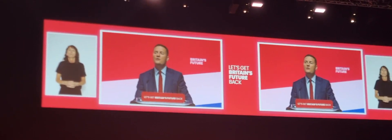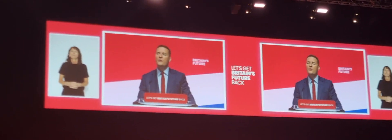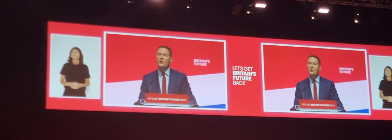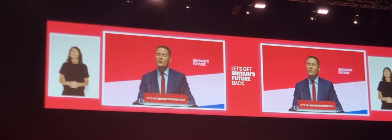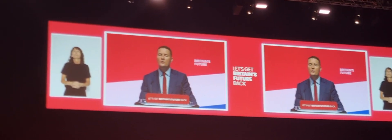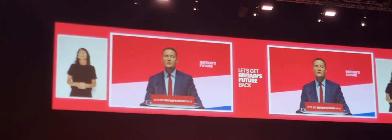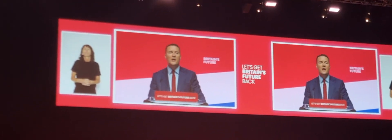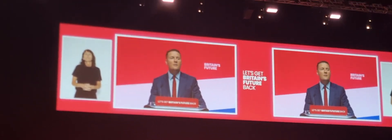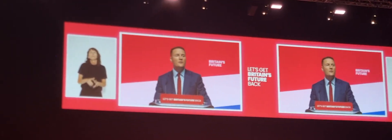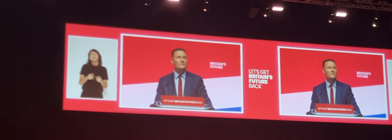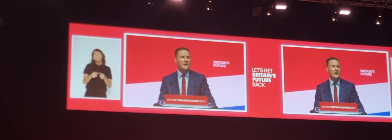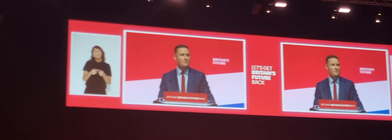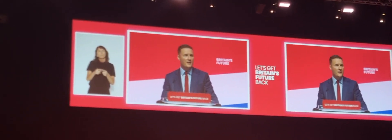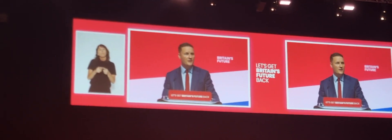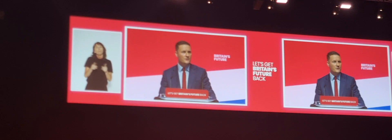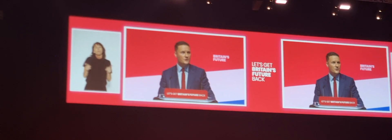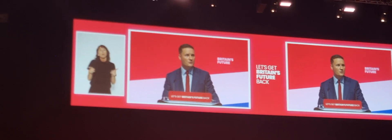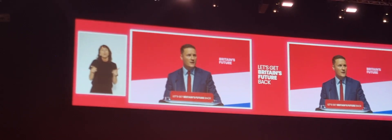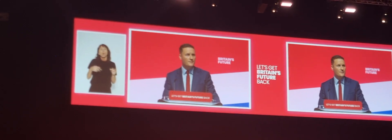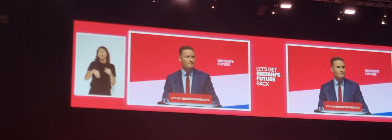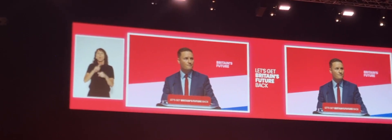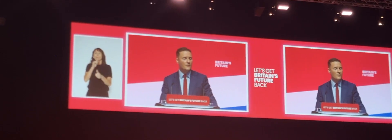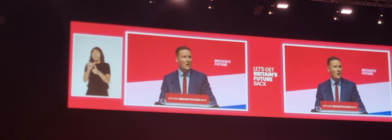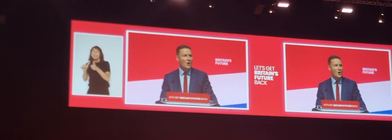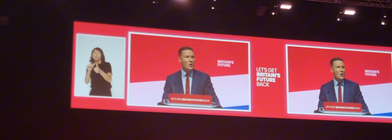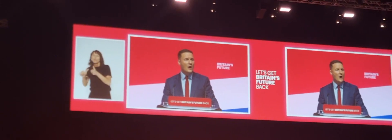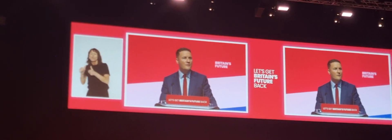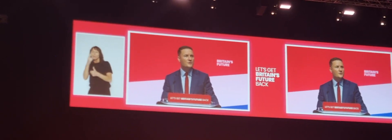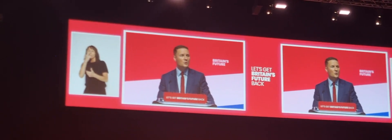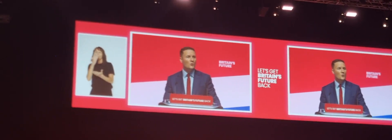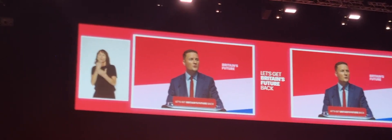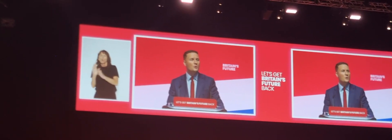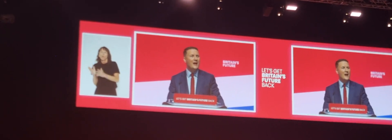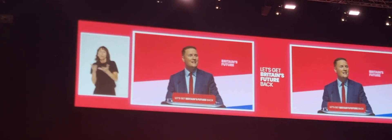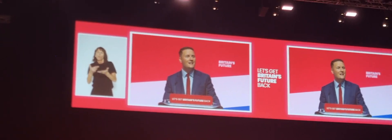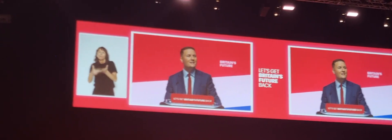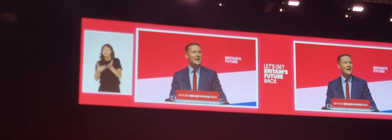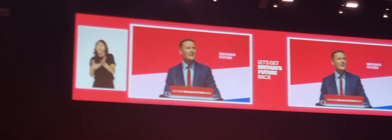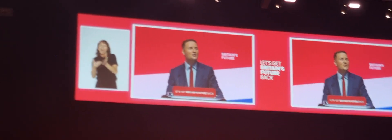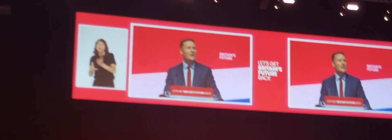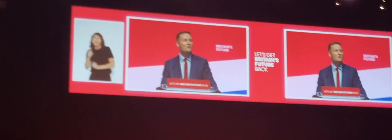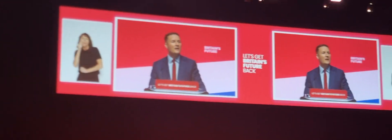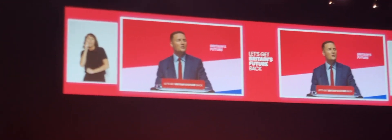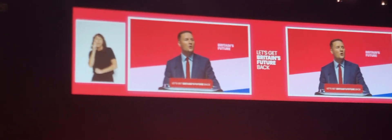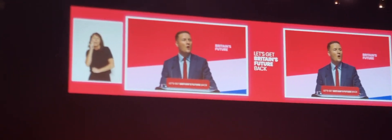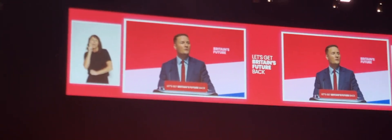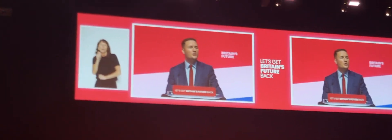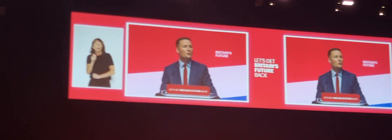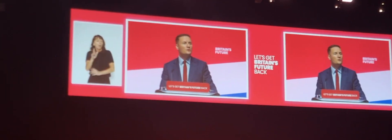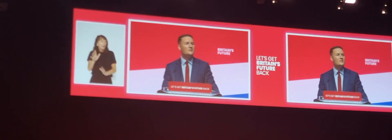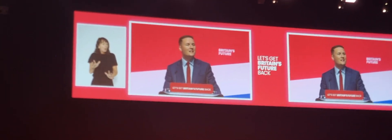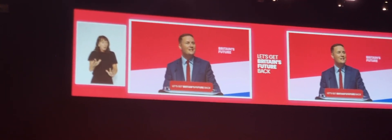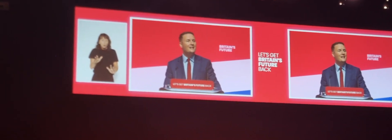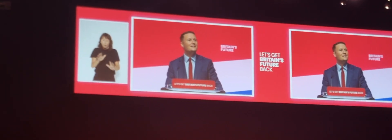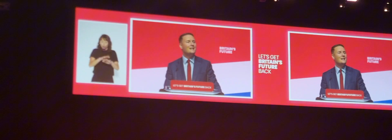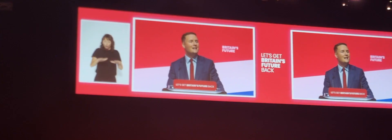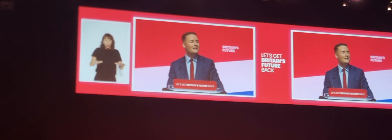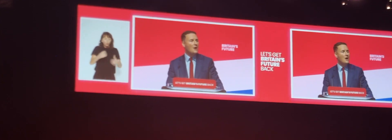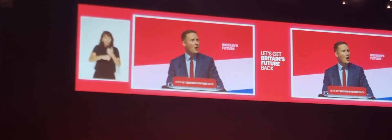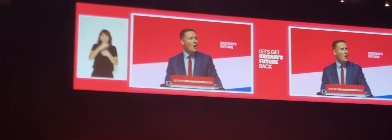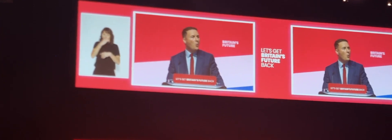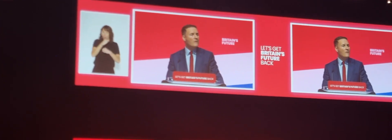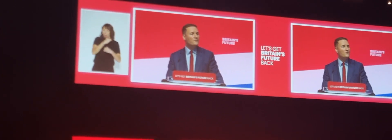And to those in the vaping industry who have sought to educate a generation of children to